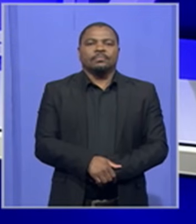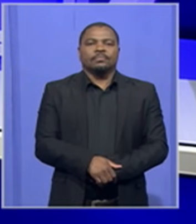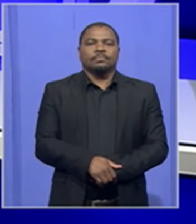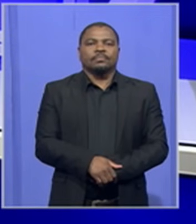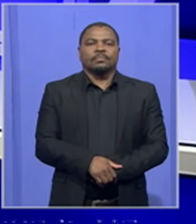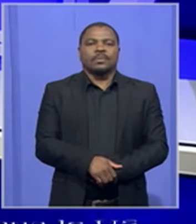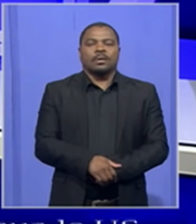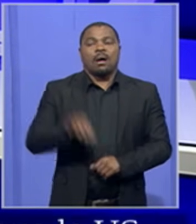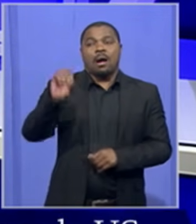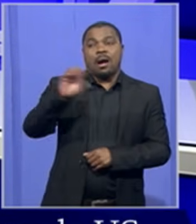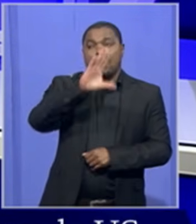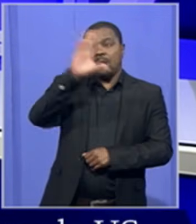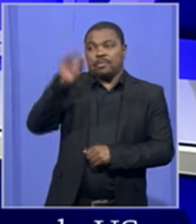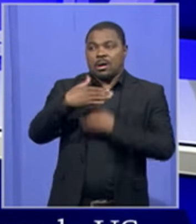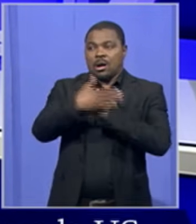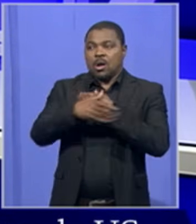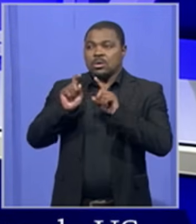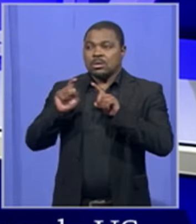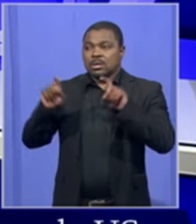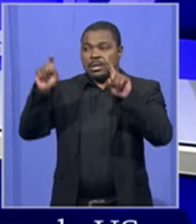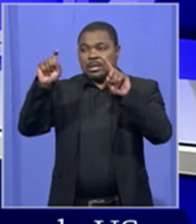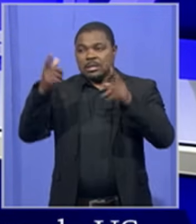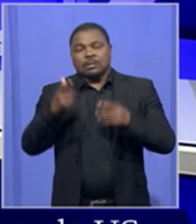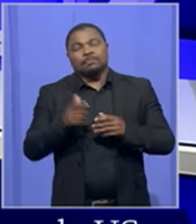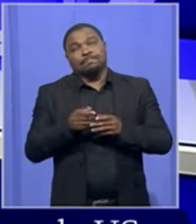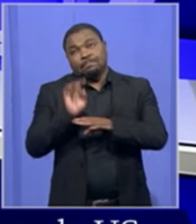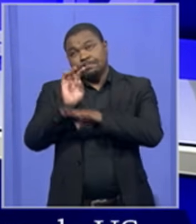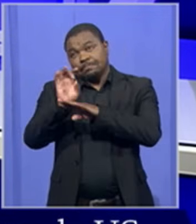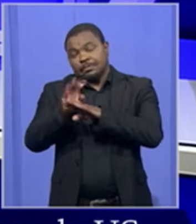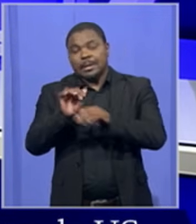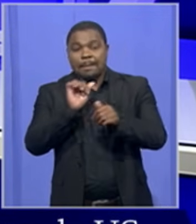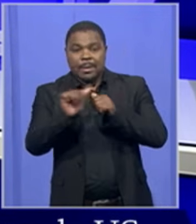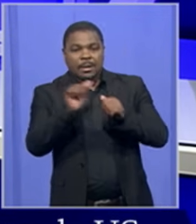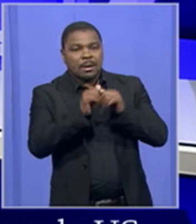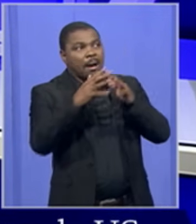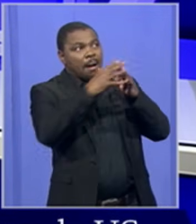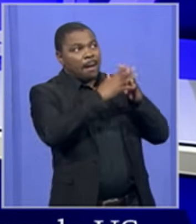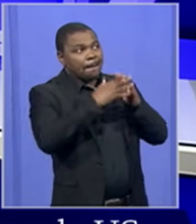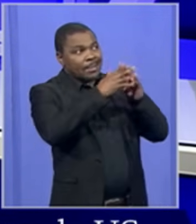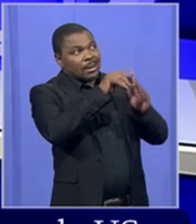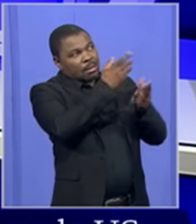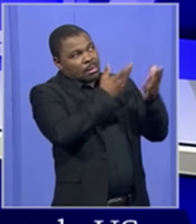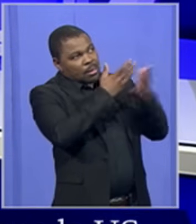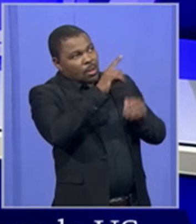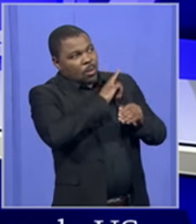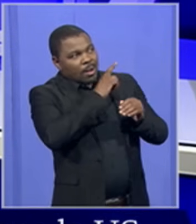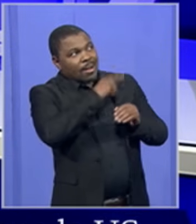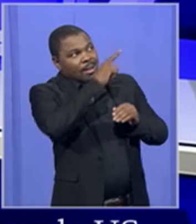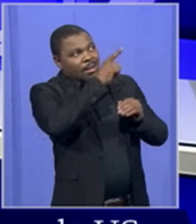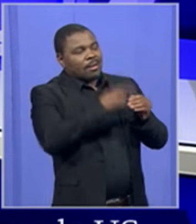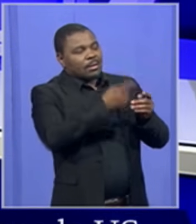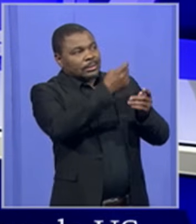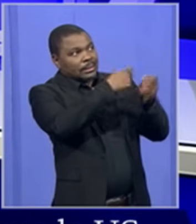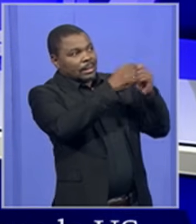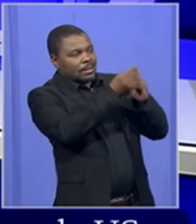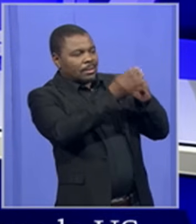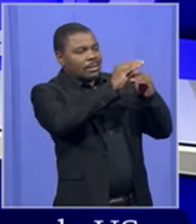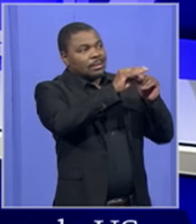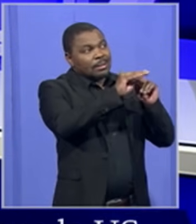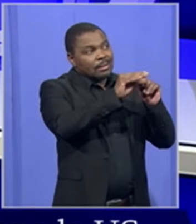Dinaga tsa Afrika di gakolotse go rerisana la Amerika ka ga lekgetho le lentshwa la magareng ga diperesente di le 10 le di